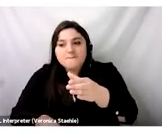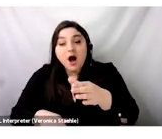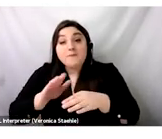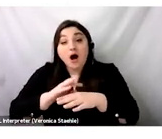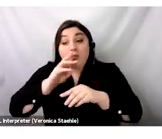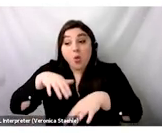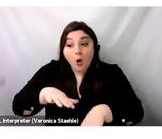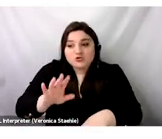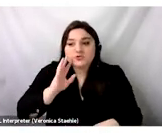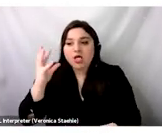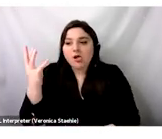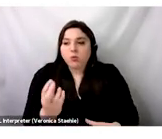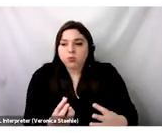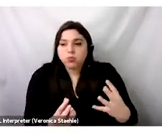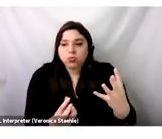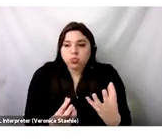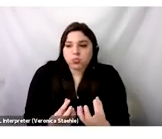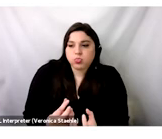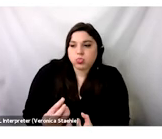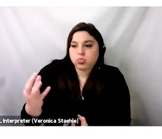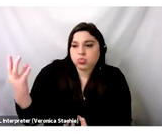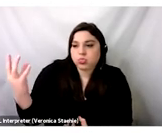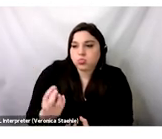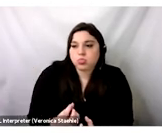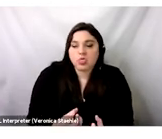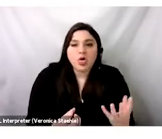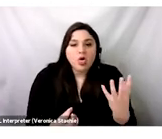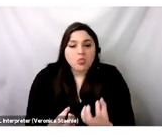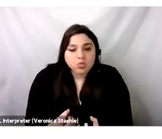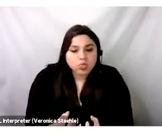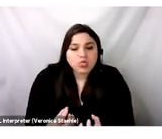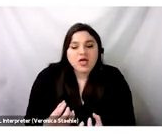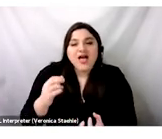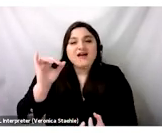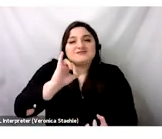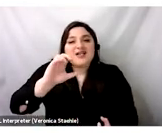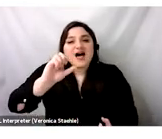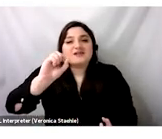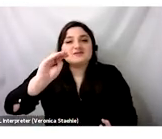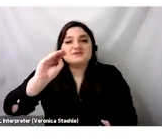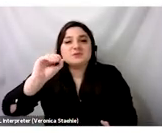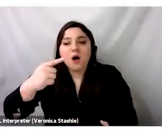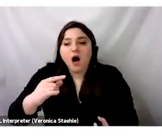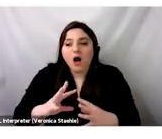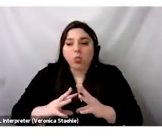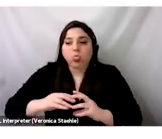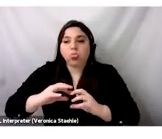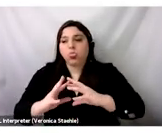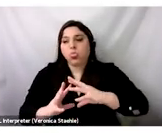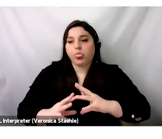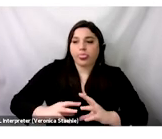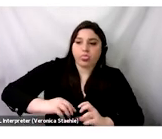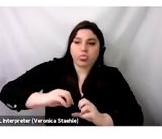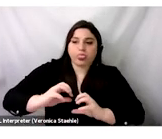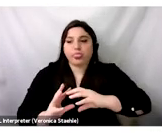slowly sinking and you can't just take a net, just like a smog in the ocean, you can't clean it up and just fix the problem from cleaning it up.